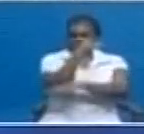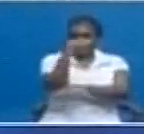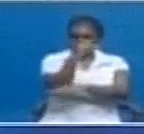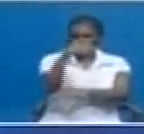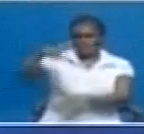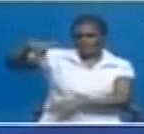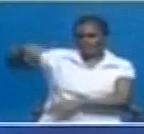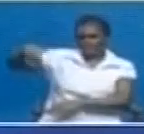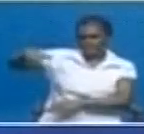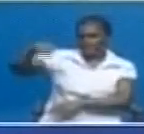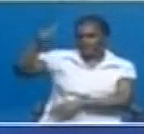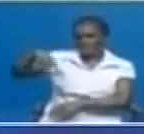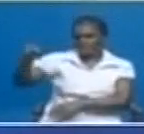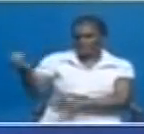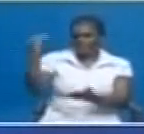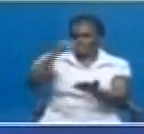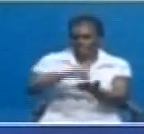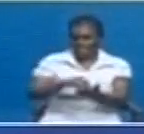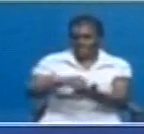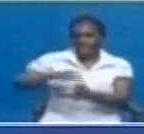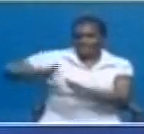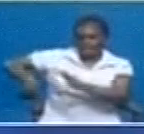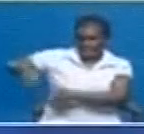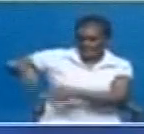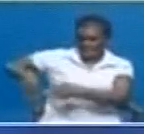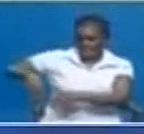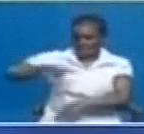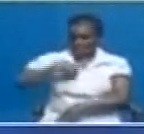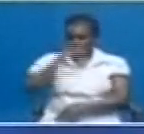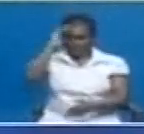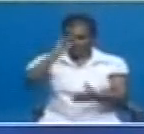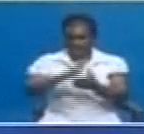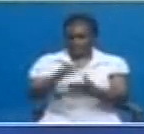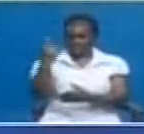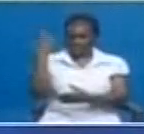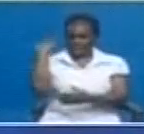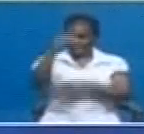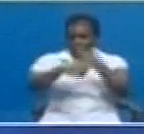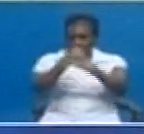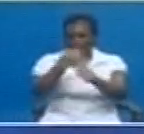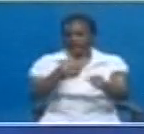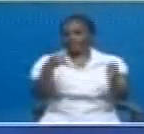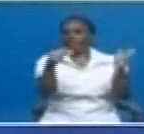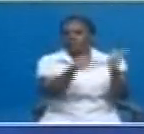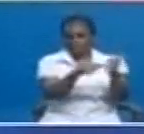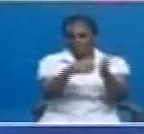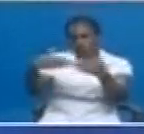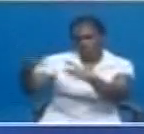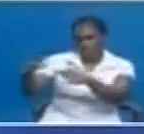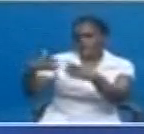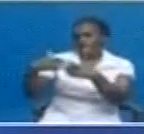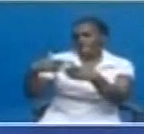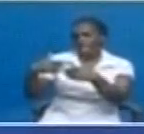played Namibia away, we won them. We played Madagascar away. So for me, I believe the only time last year is when we had a problem when we went away, we lost the last